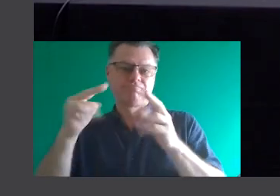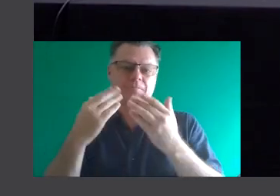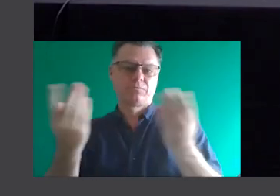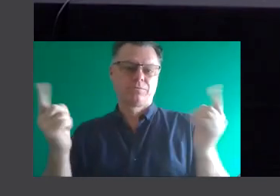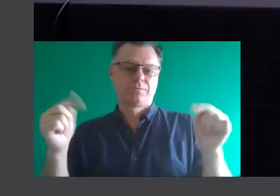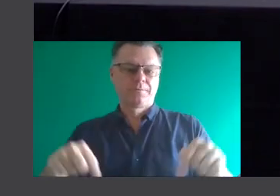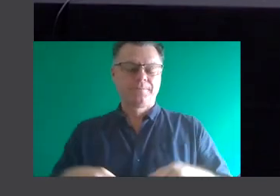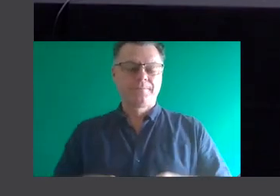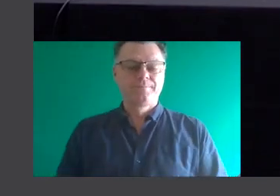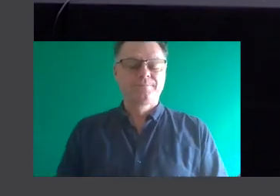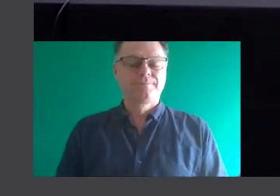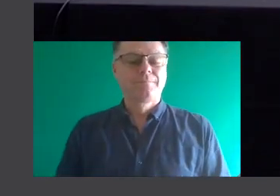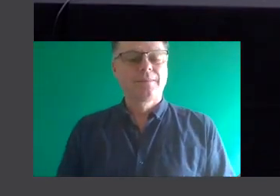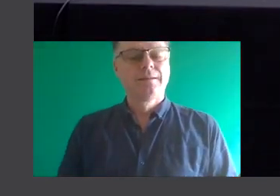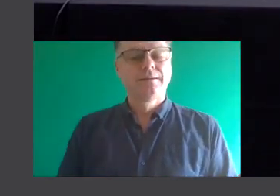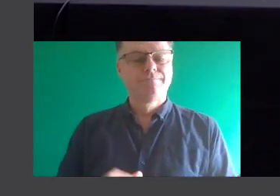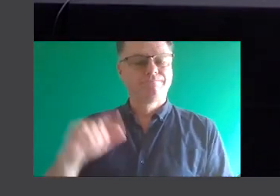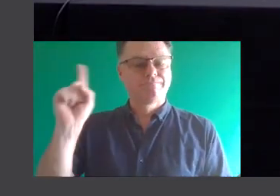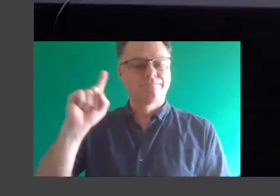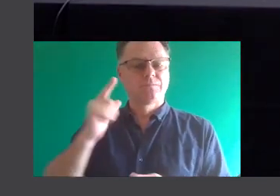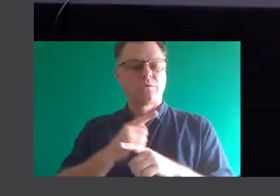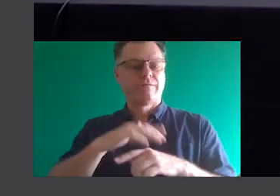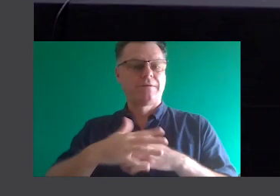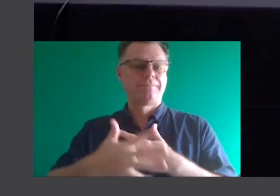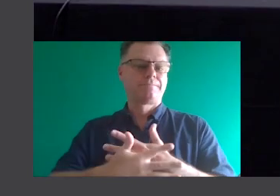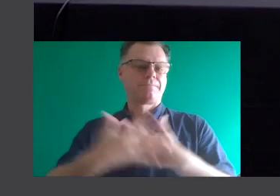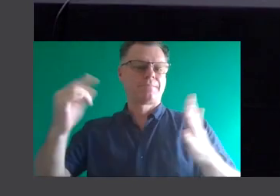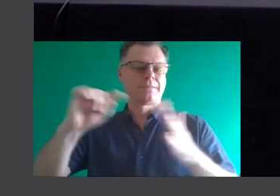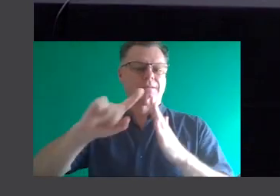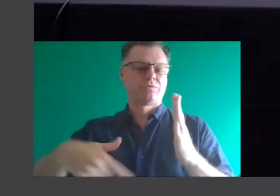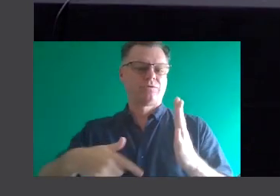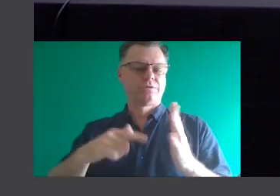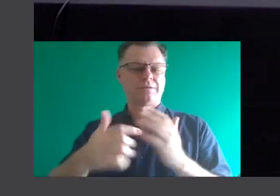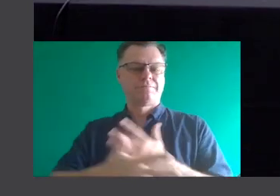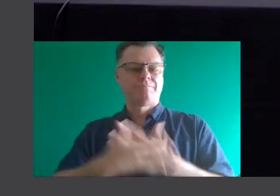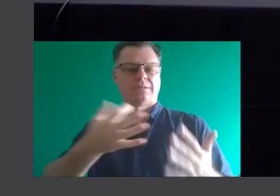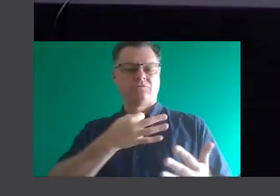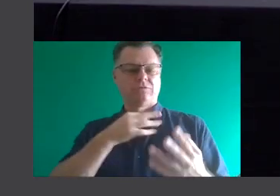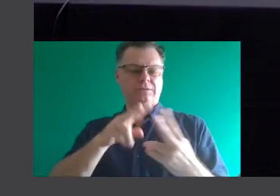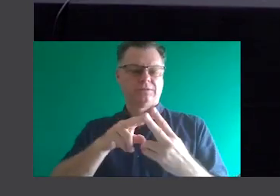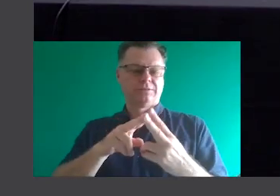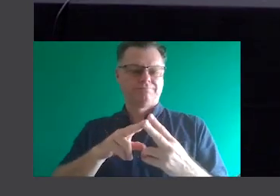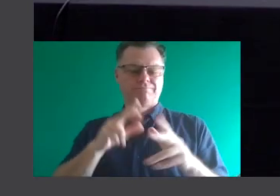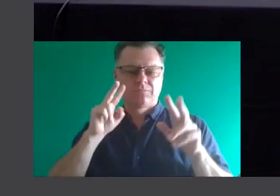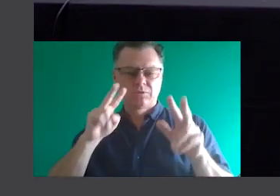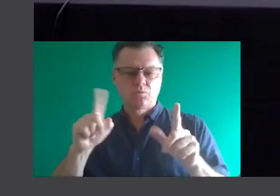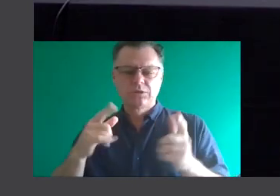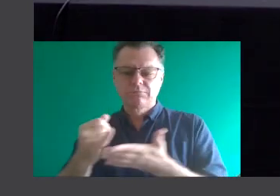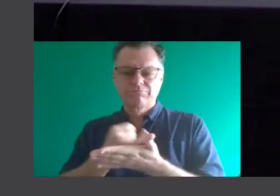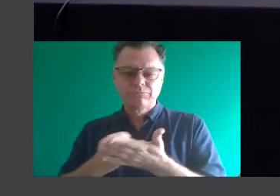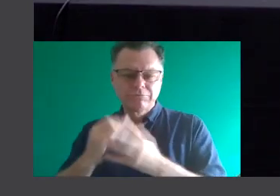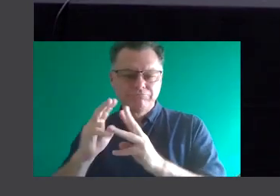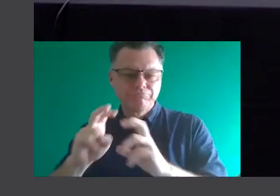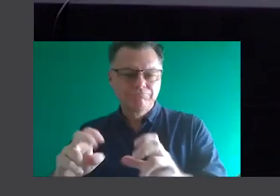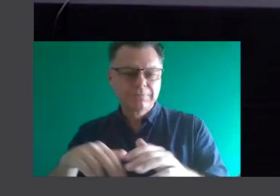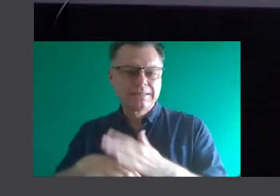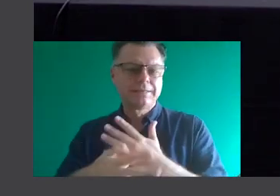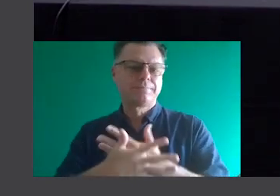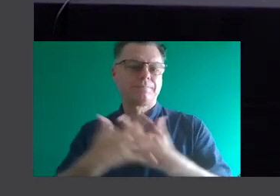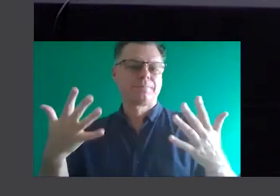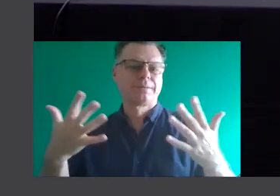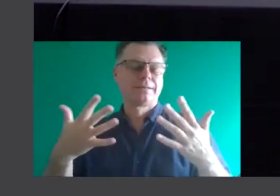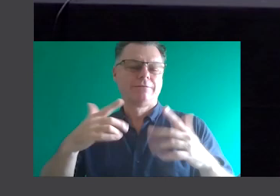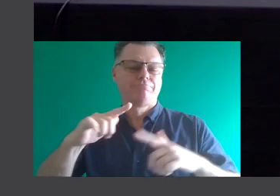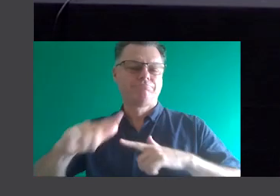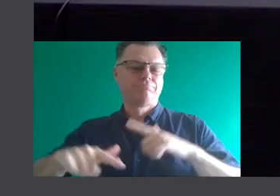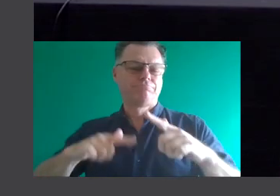counterparts. Thanks all of you for joining us. Today's forum is about big projects and big risks. We're looking at